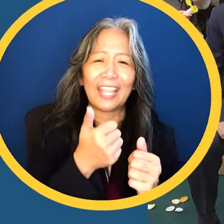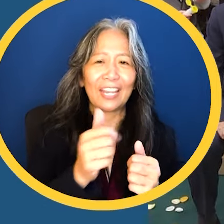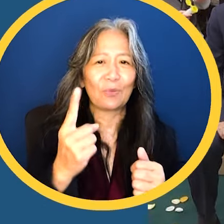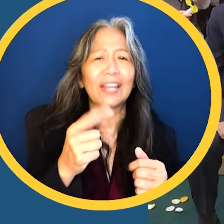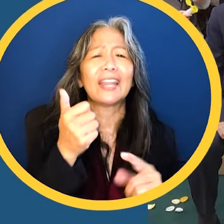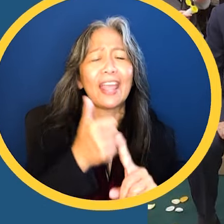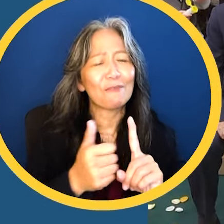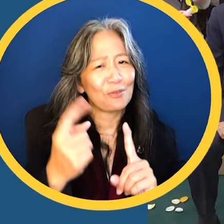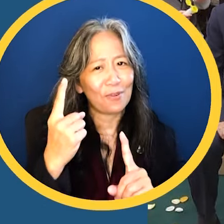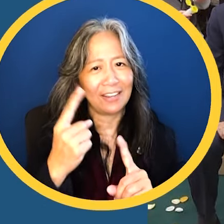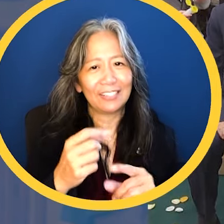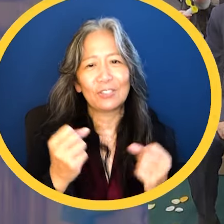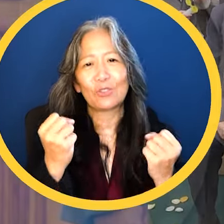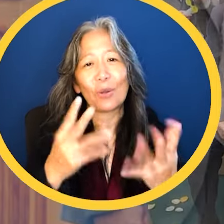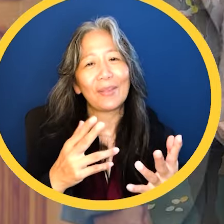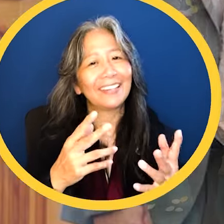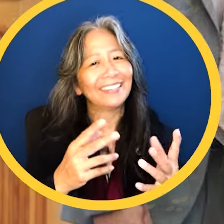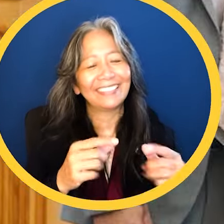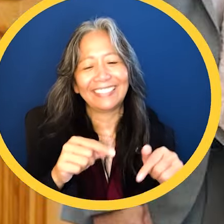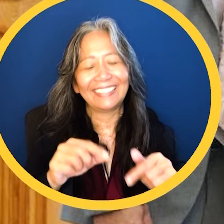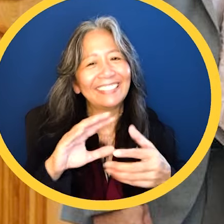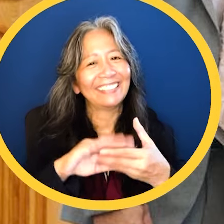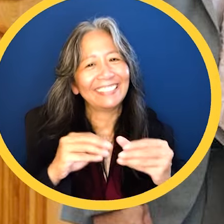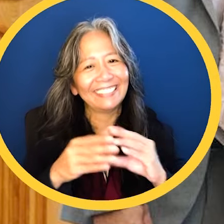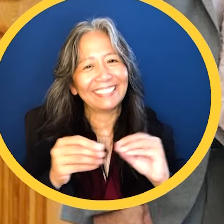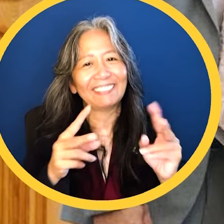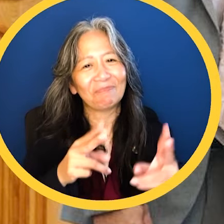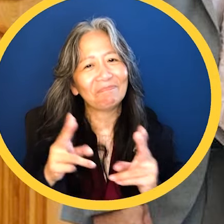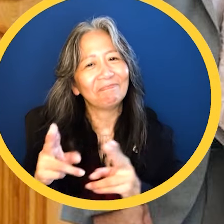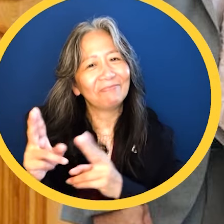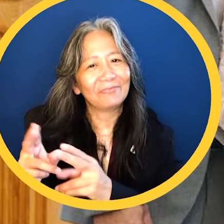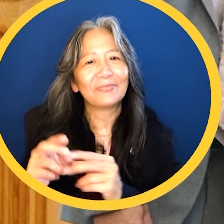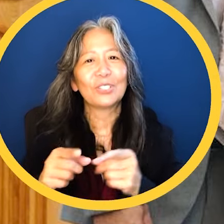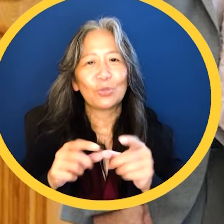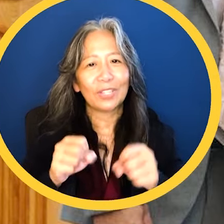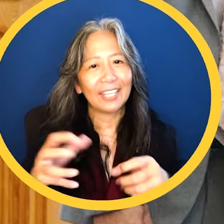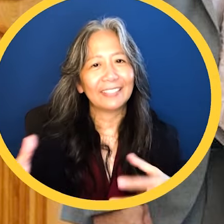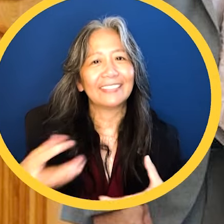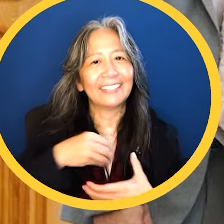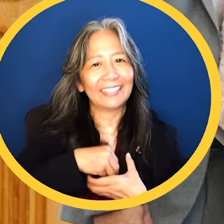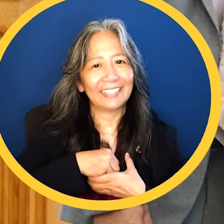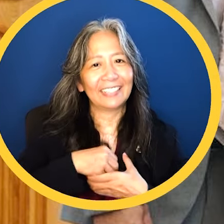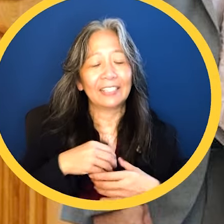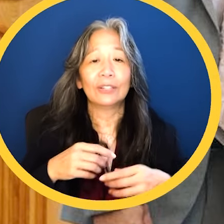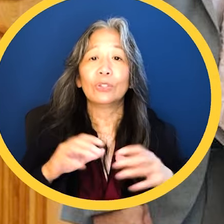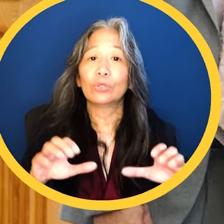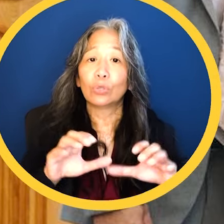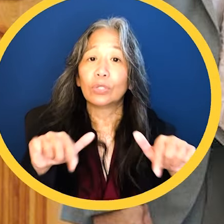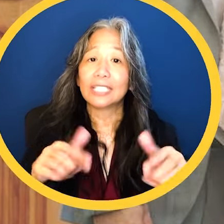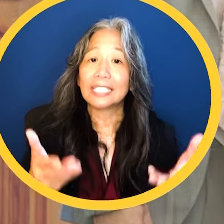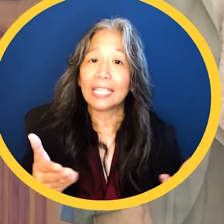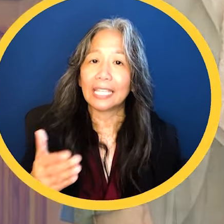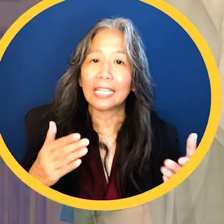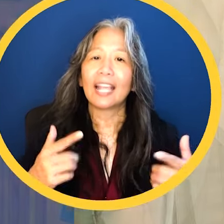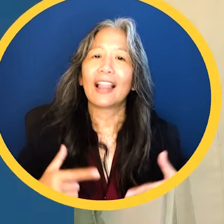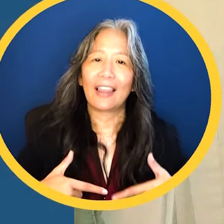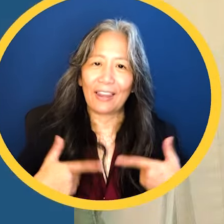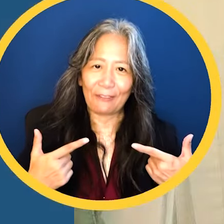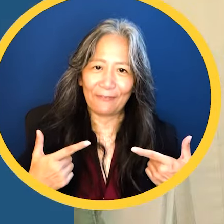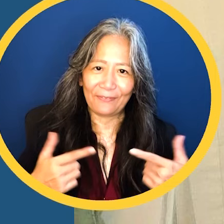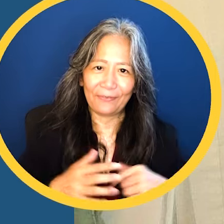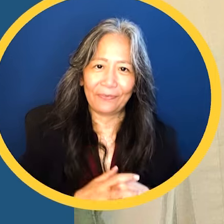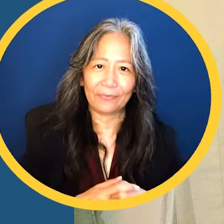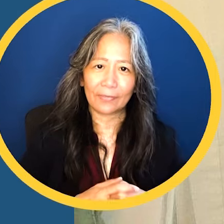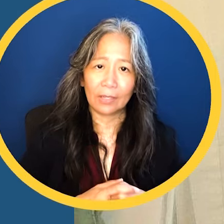it with anyone and everyone. There are so many nuggets of wisdom in these last two episodes that we can all take with us while we do this thing called